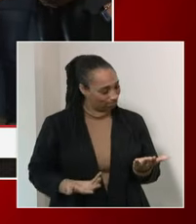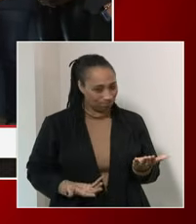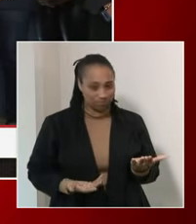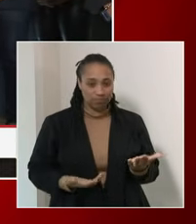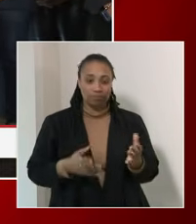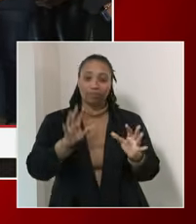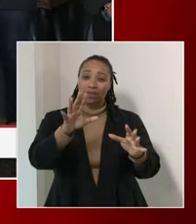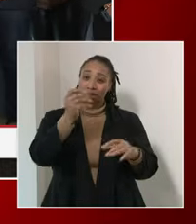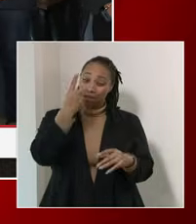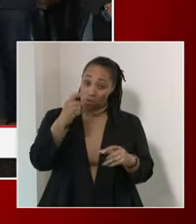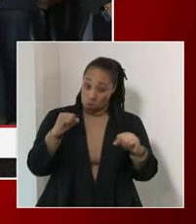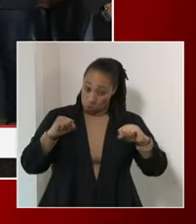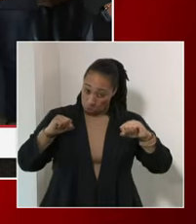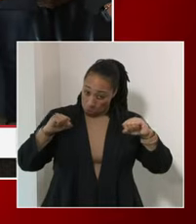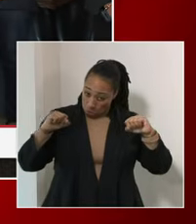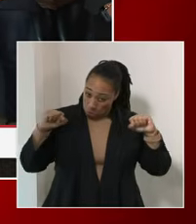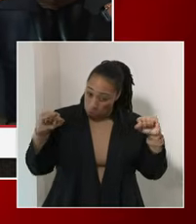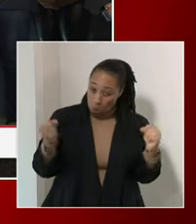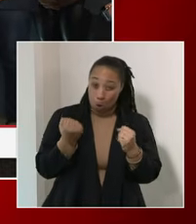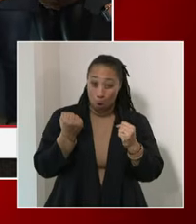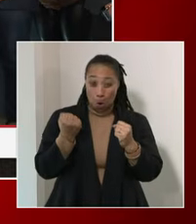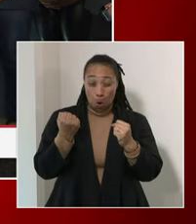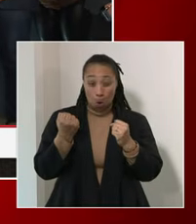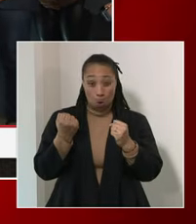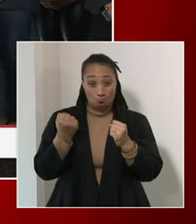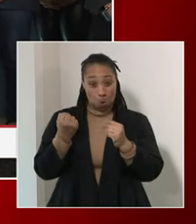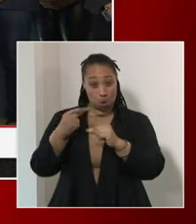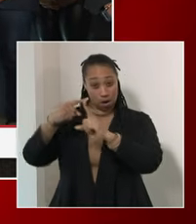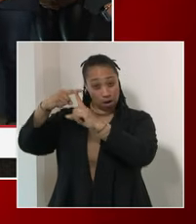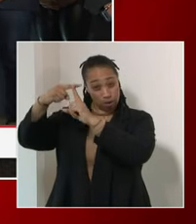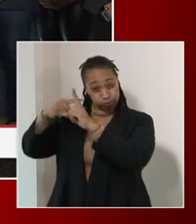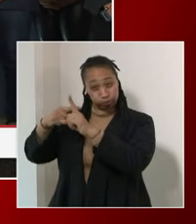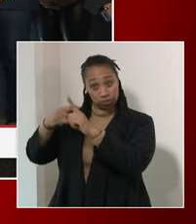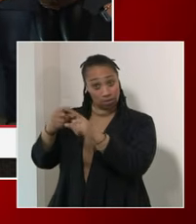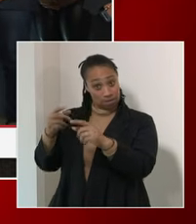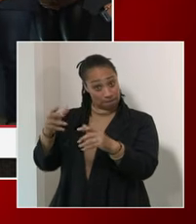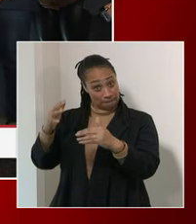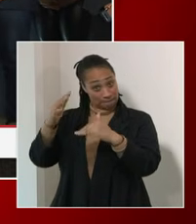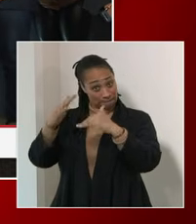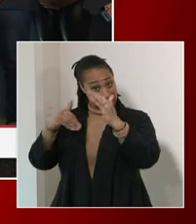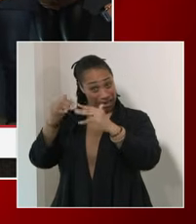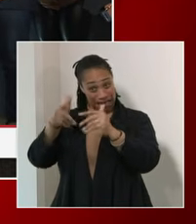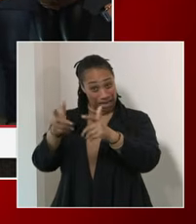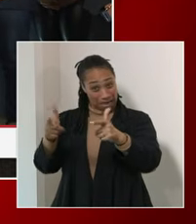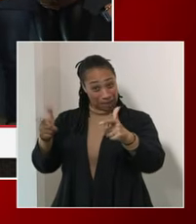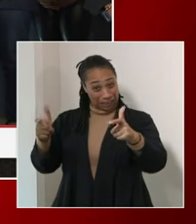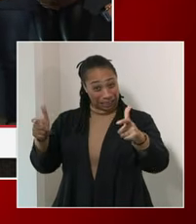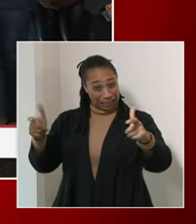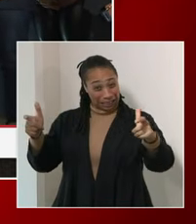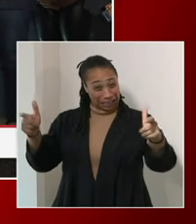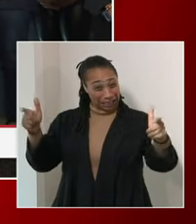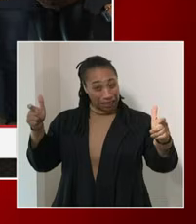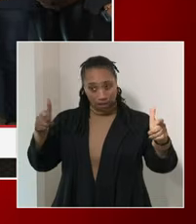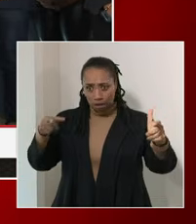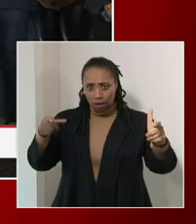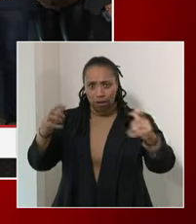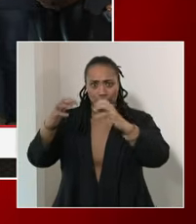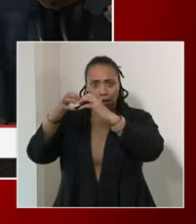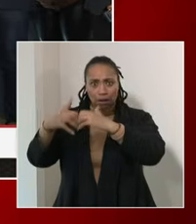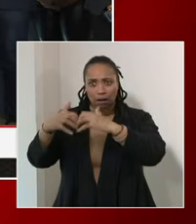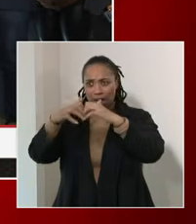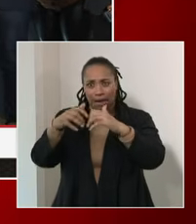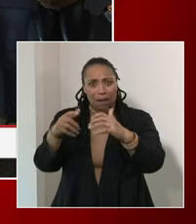and facilities this large, there are frequently heating failures. But the fact that we were